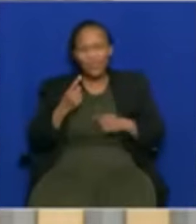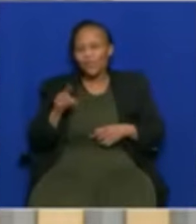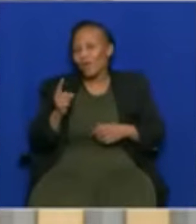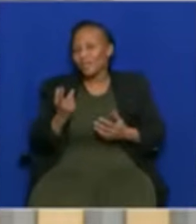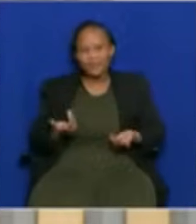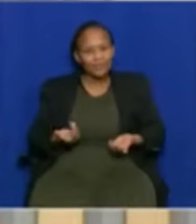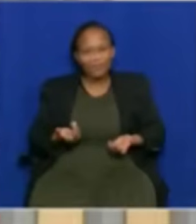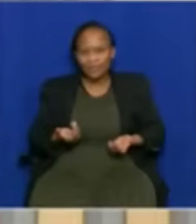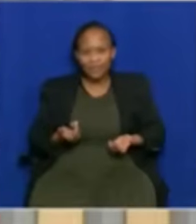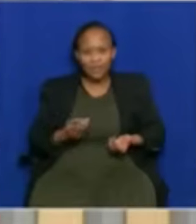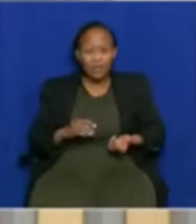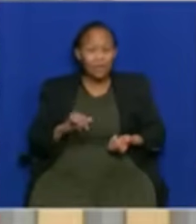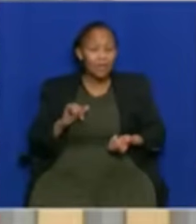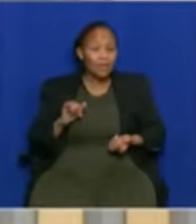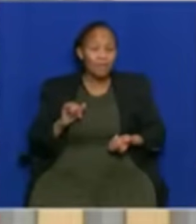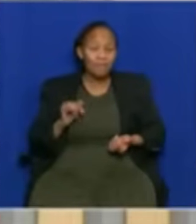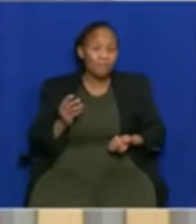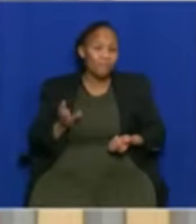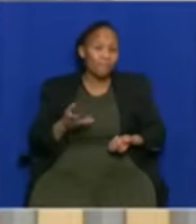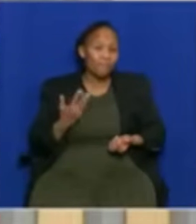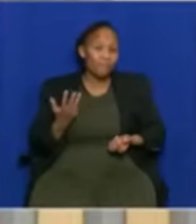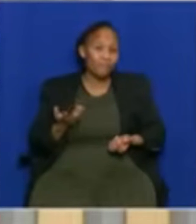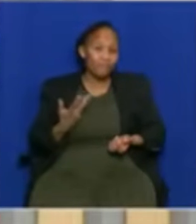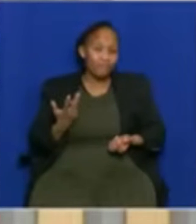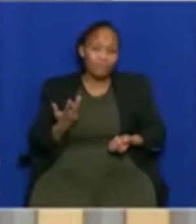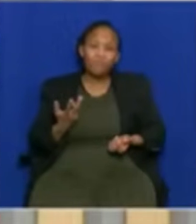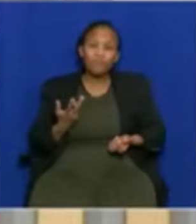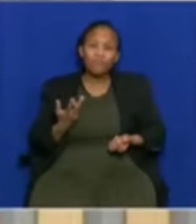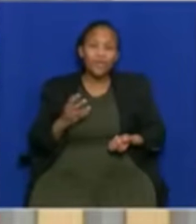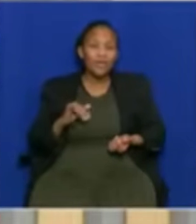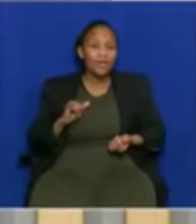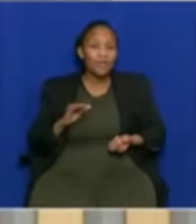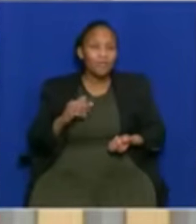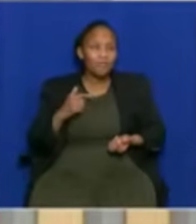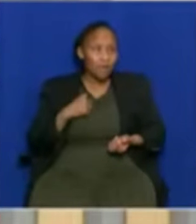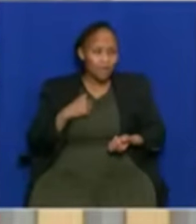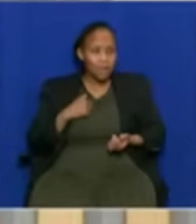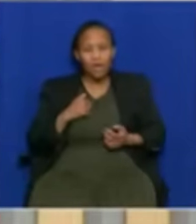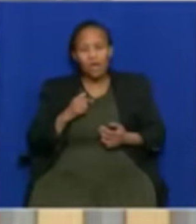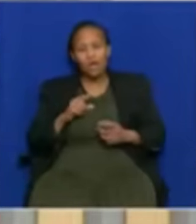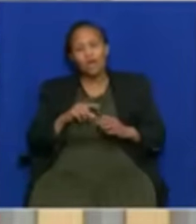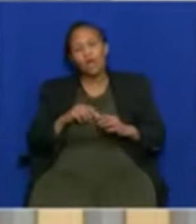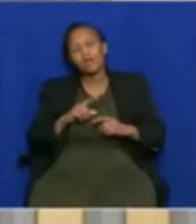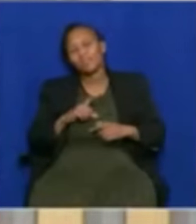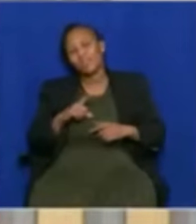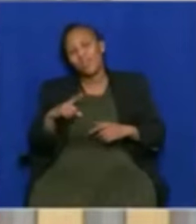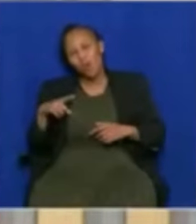across and I take long or whatever, I'm